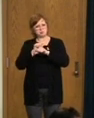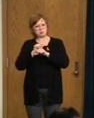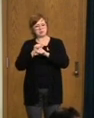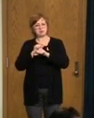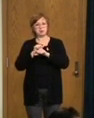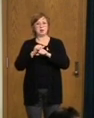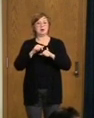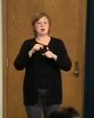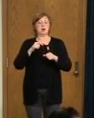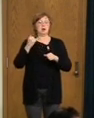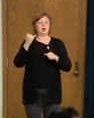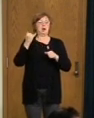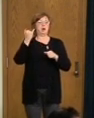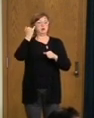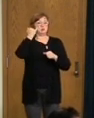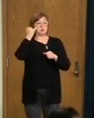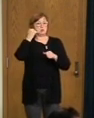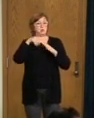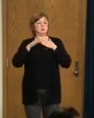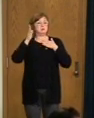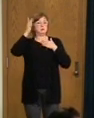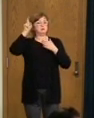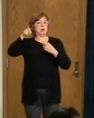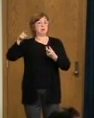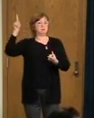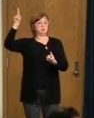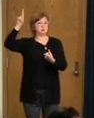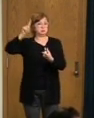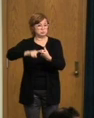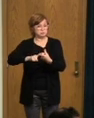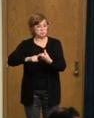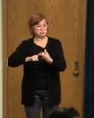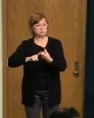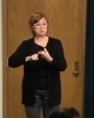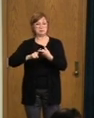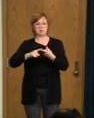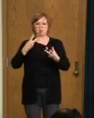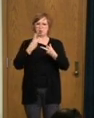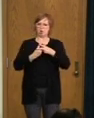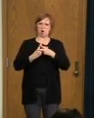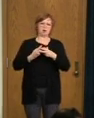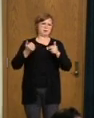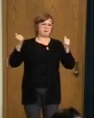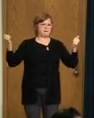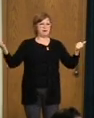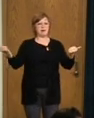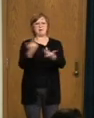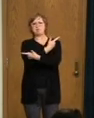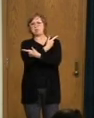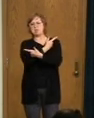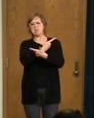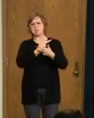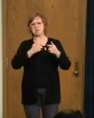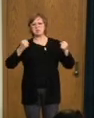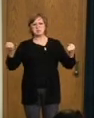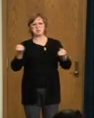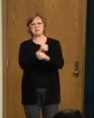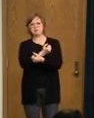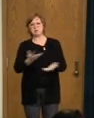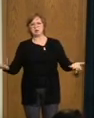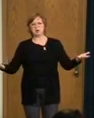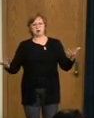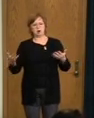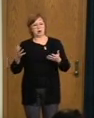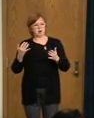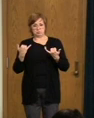to a lockdown, given that it may be necessary at some point, I don't believe that point is as of yet, are not political in